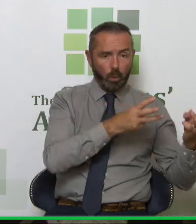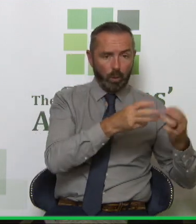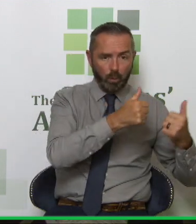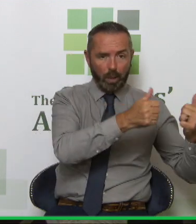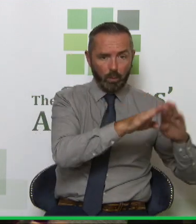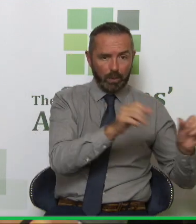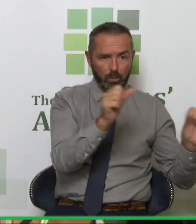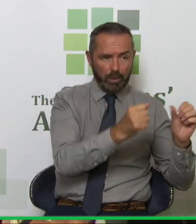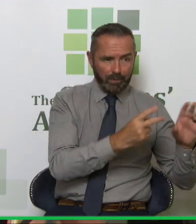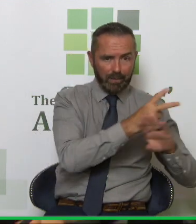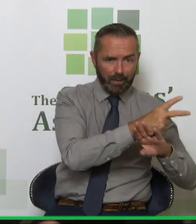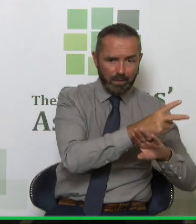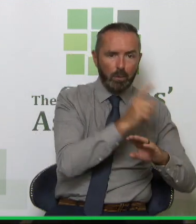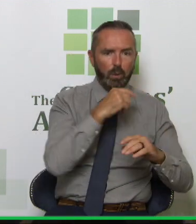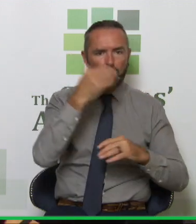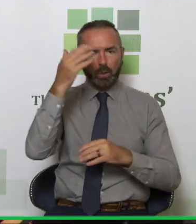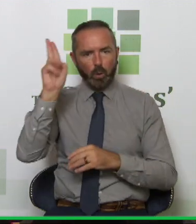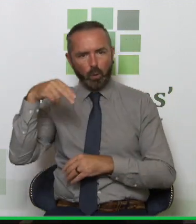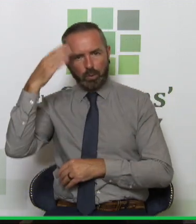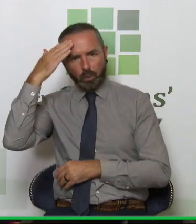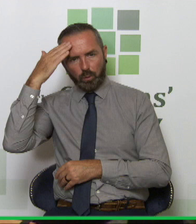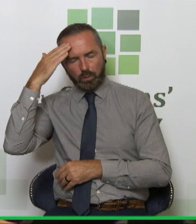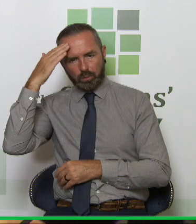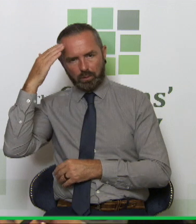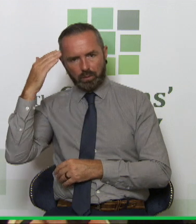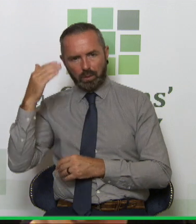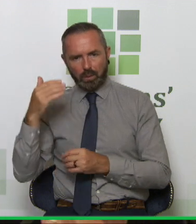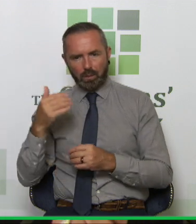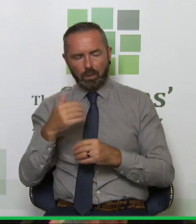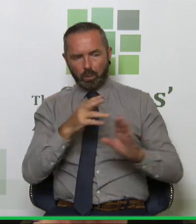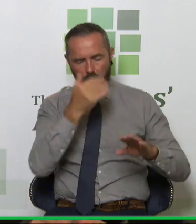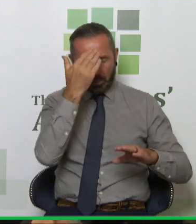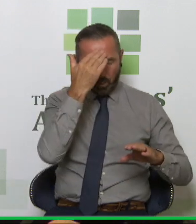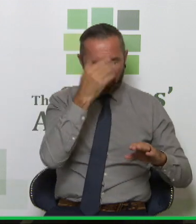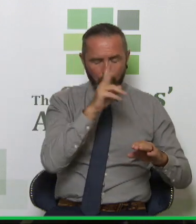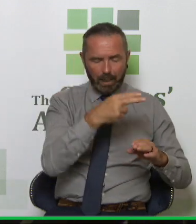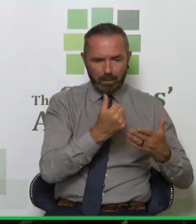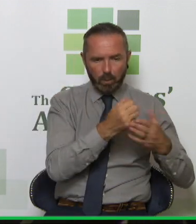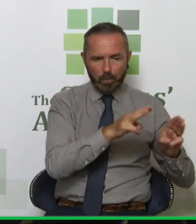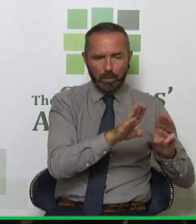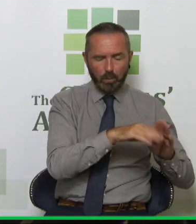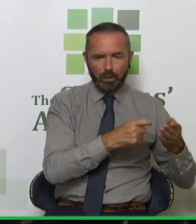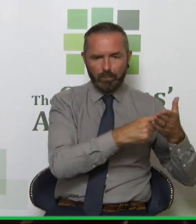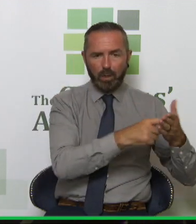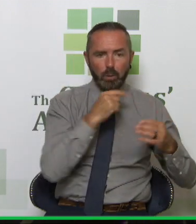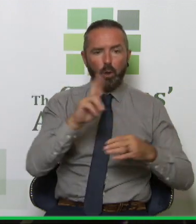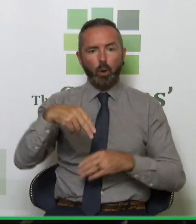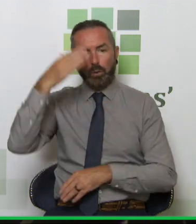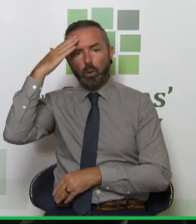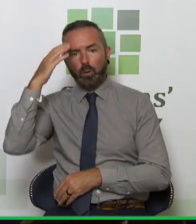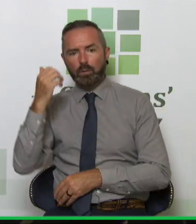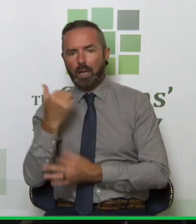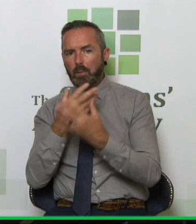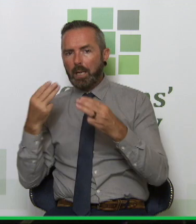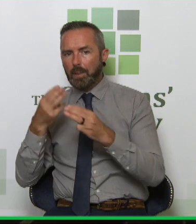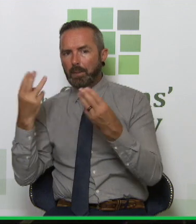the knowns are that we can tell and we can support people who do need an onward referral. The unknowns are what those numbers are going to be,